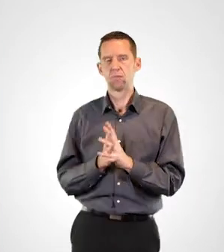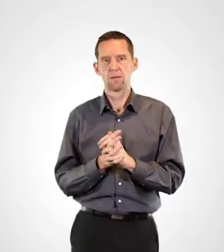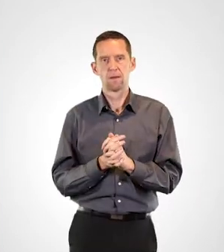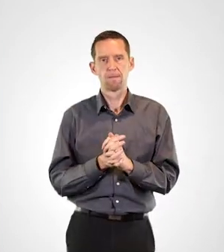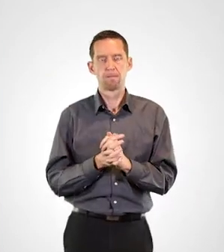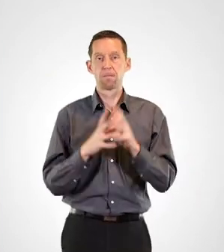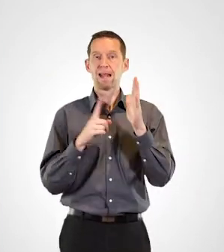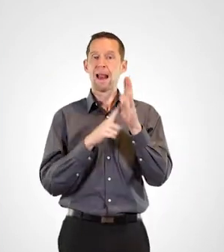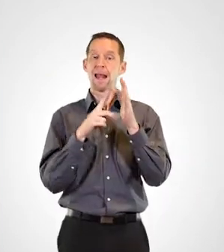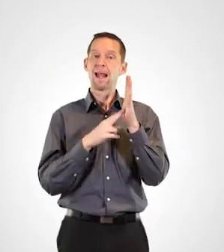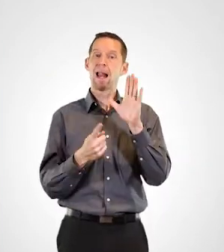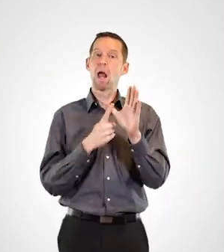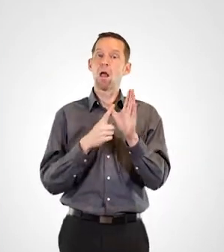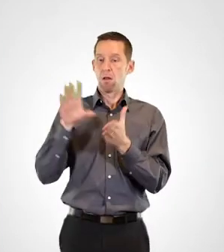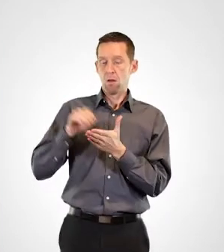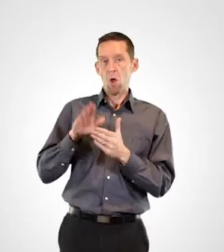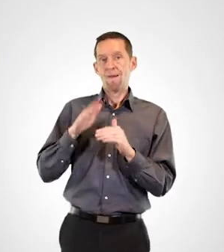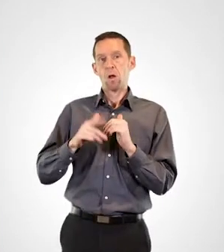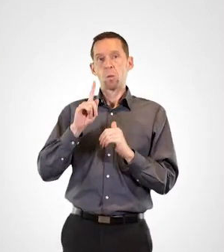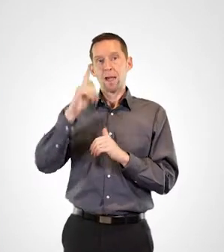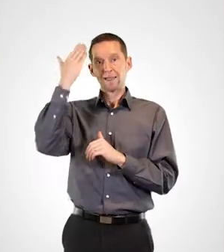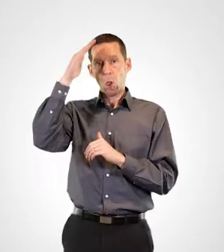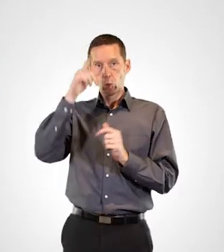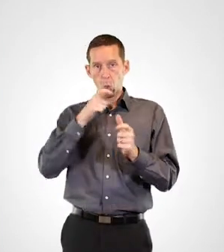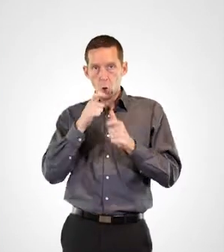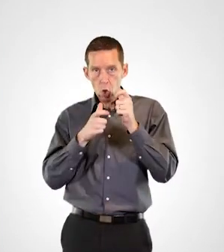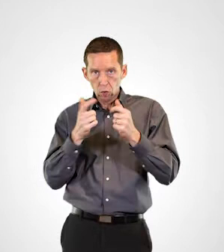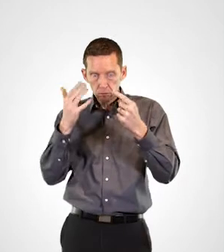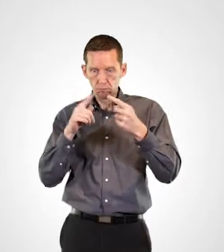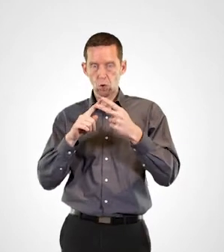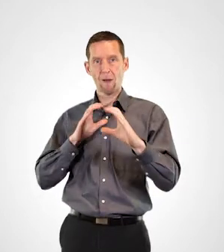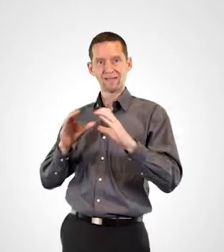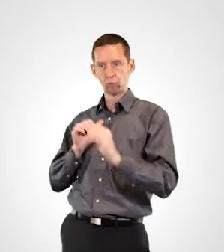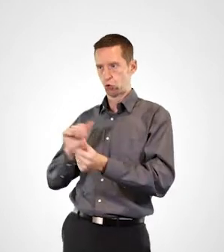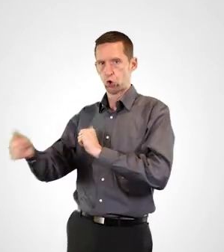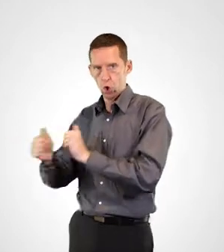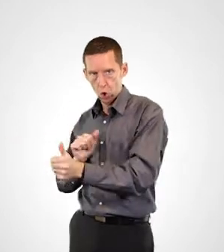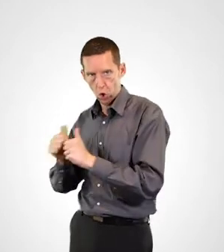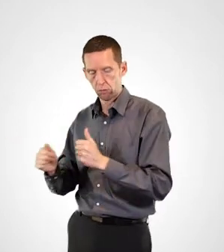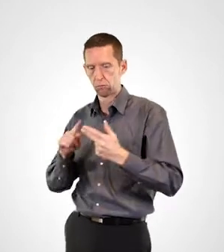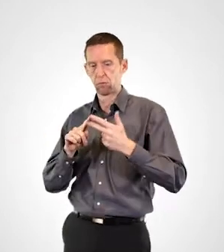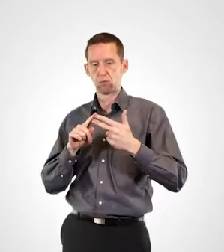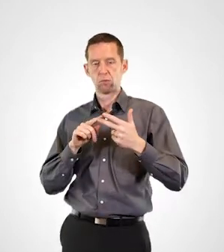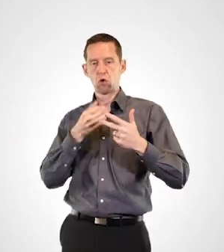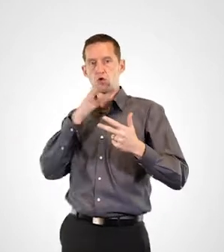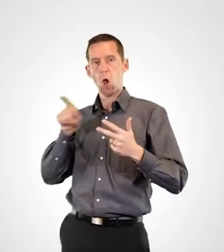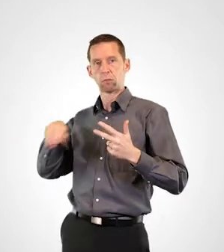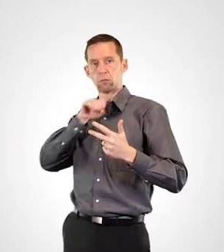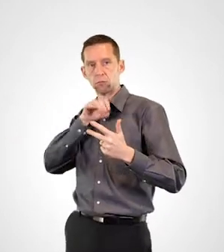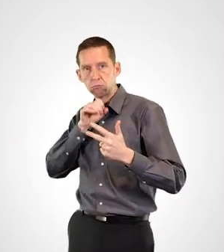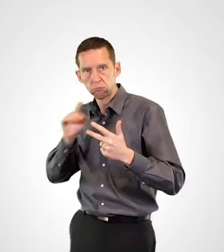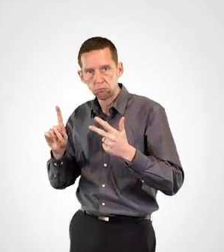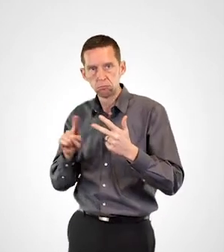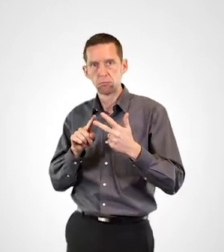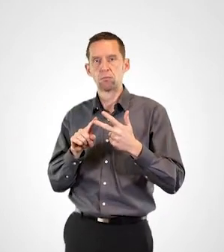What LENA will collect for us is information about adult word counts, conversational turn-taking, child vocalizations. It gives us